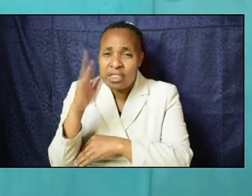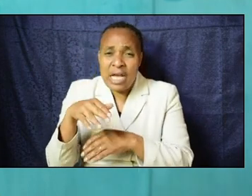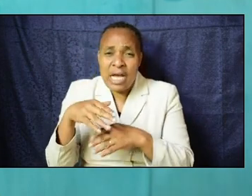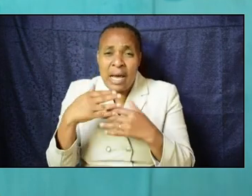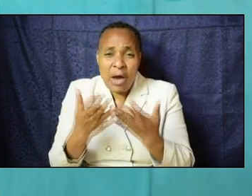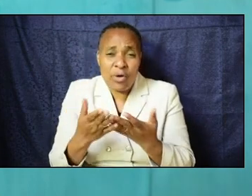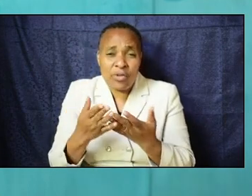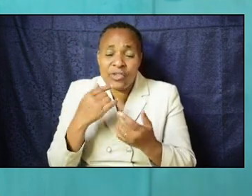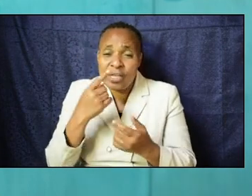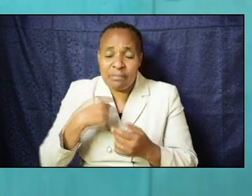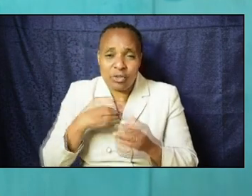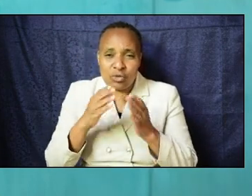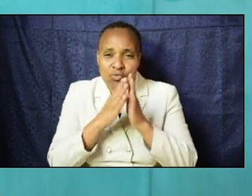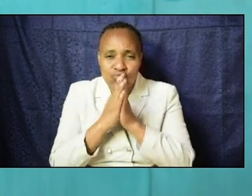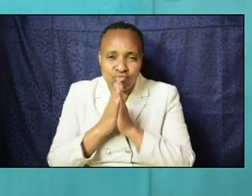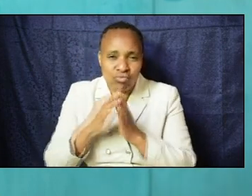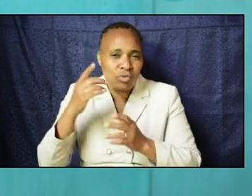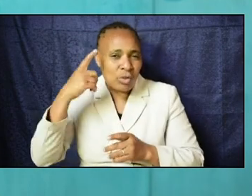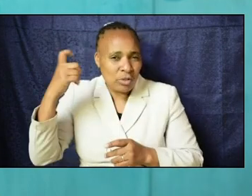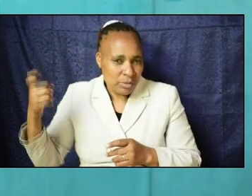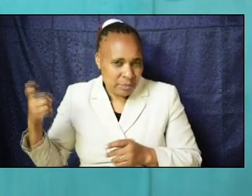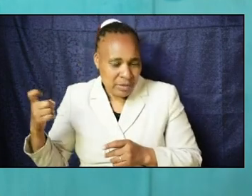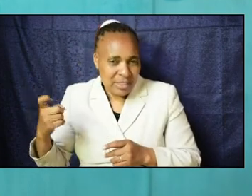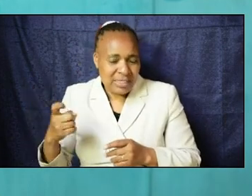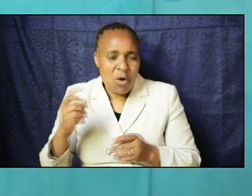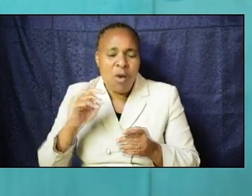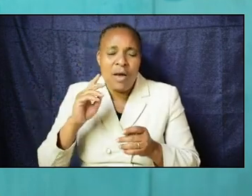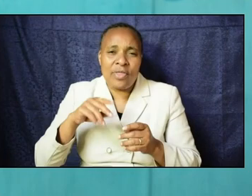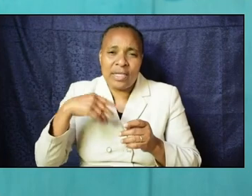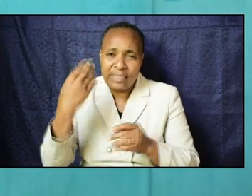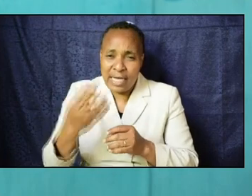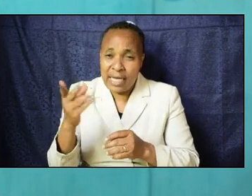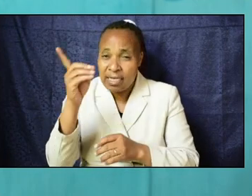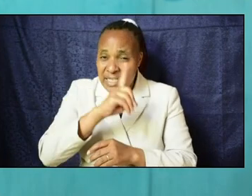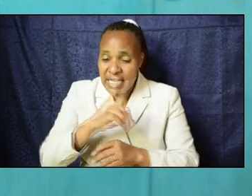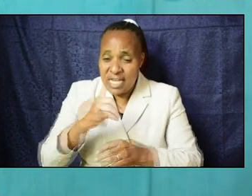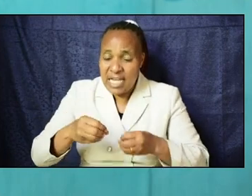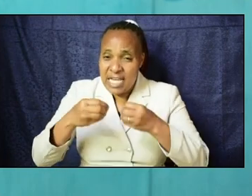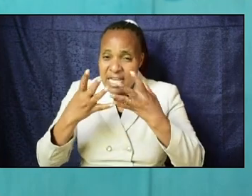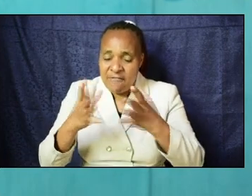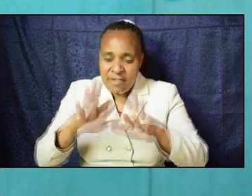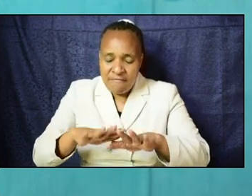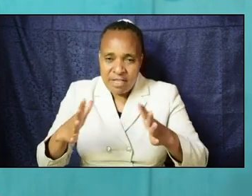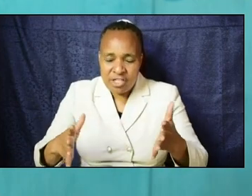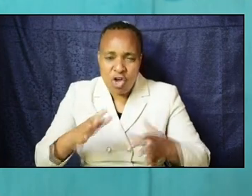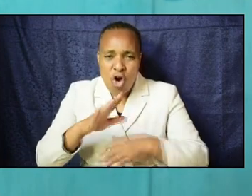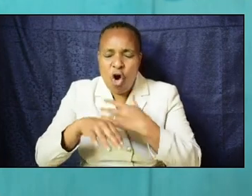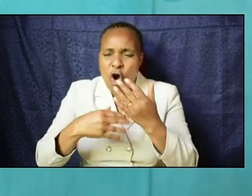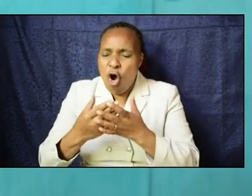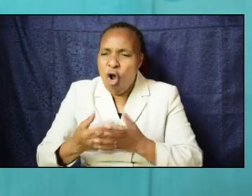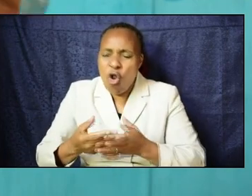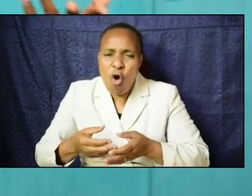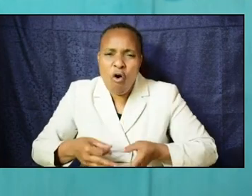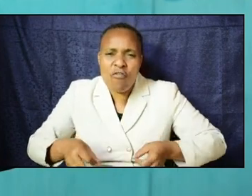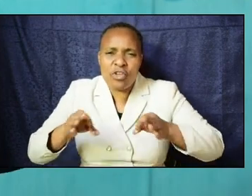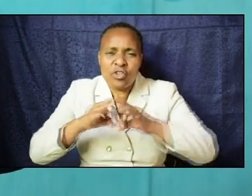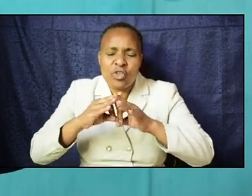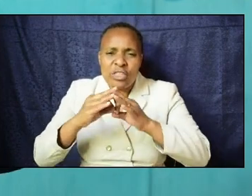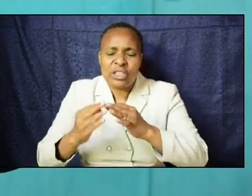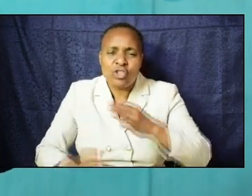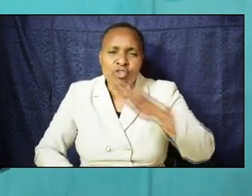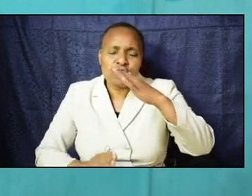the third day was Pharaoh's birthday, and he gave a feast for all of his officials. He lifted up the head of the